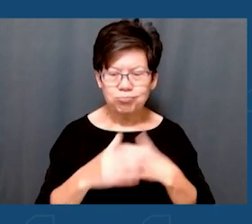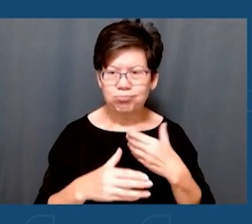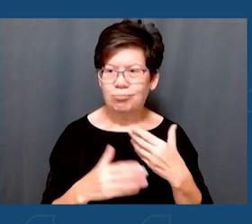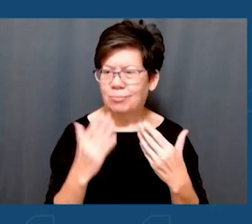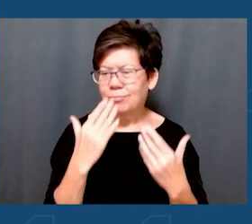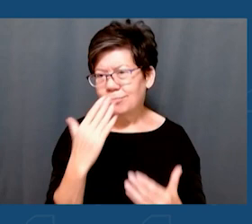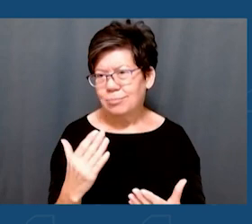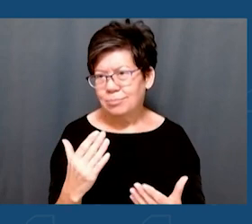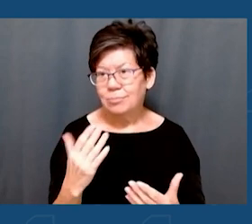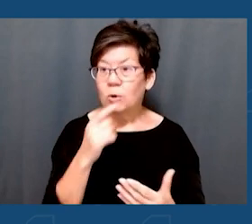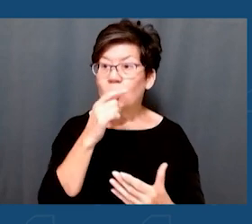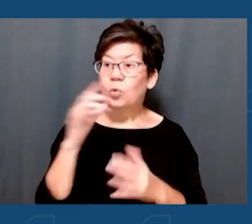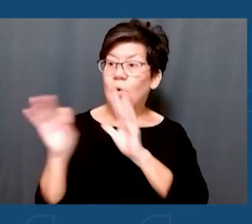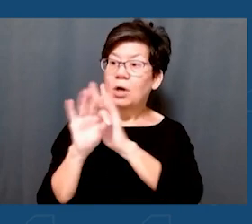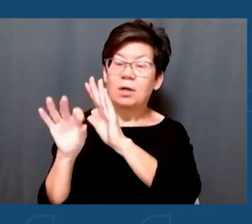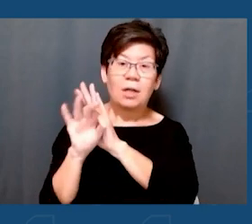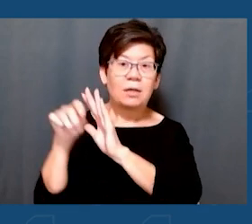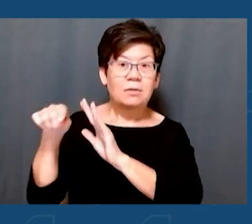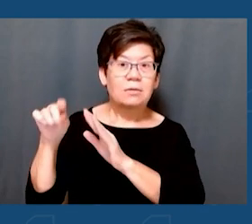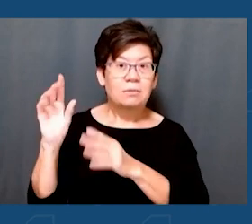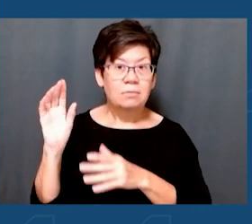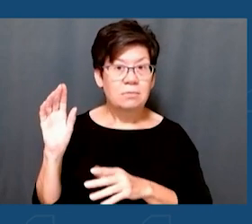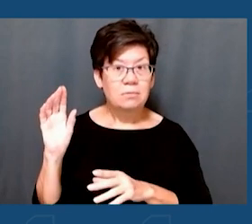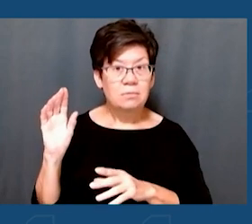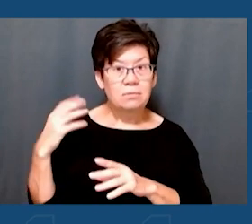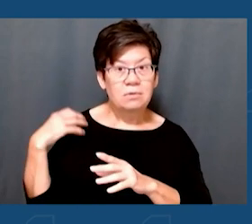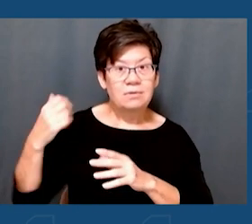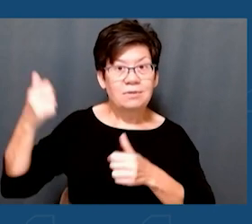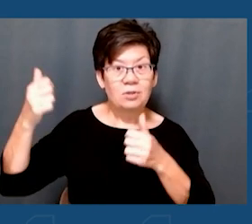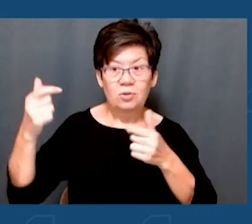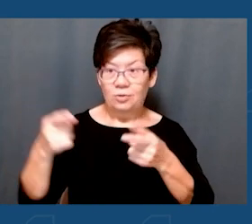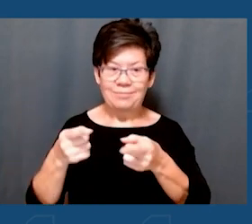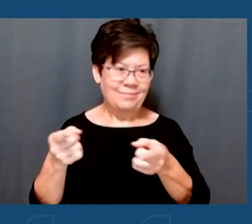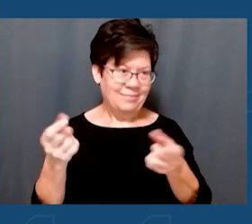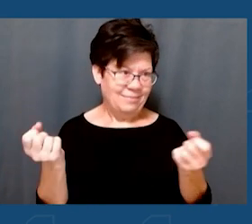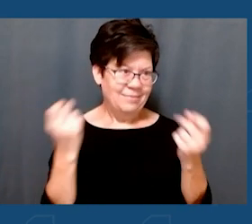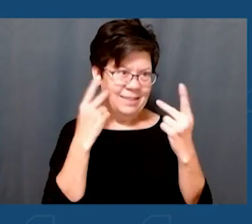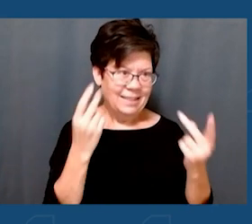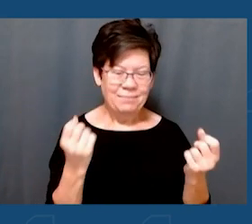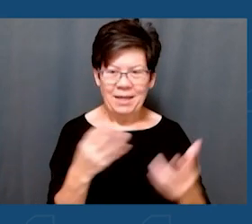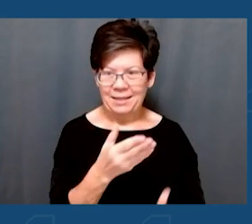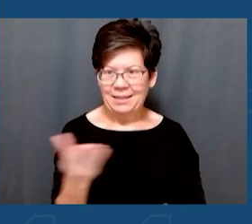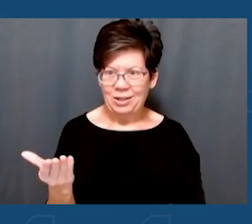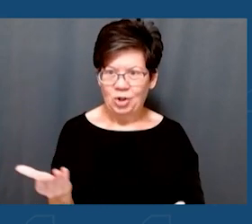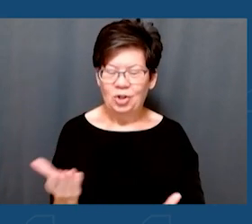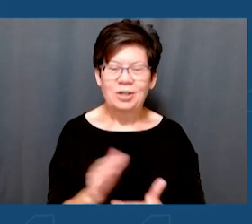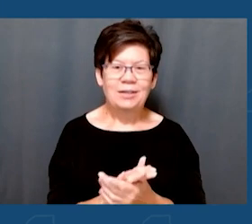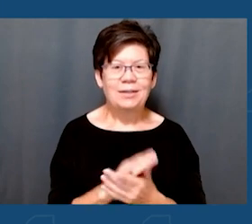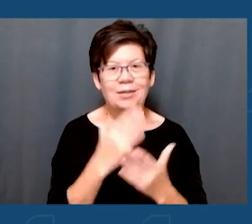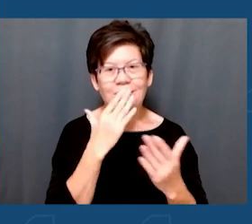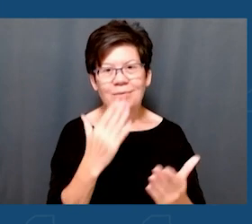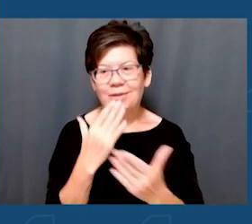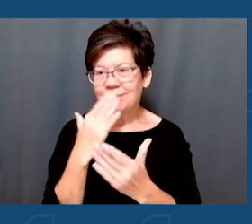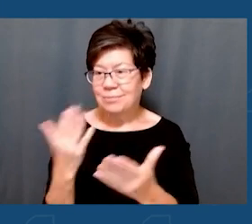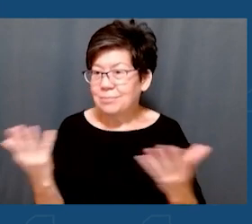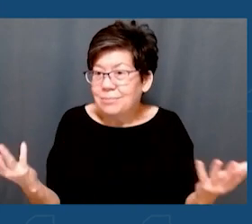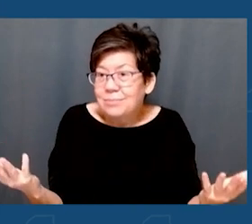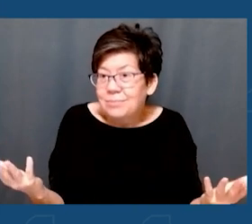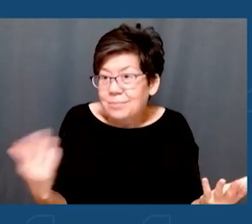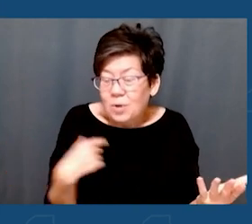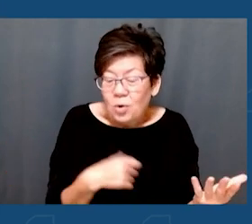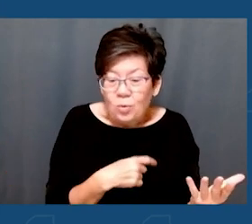officials that are very well represented here today, thank you very much. We couldn't and we